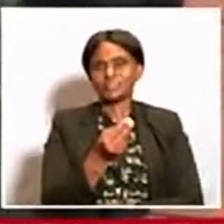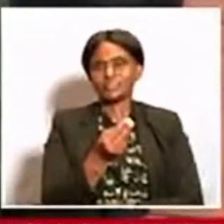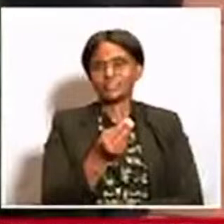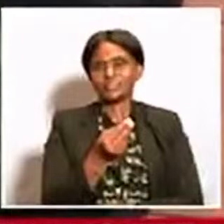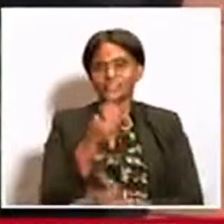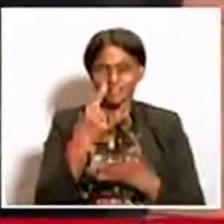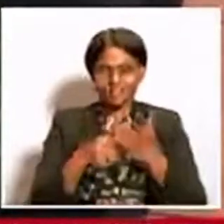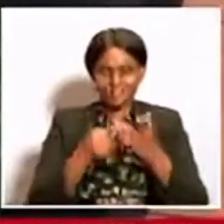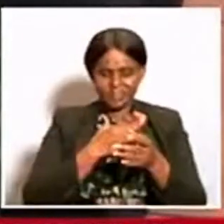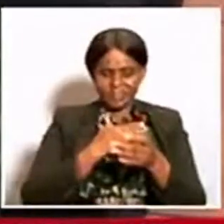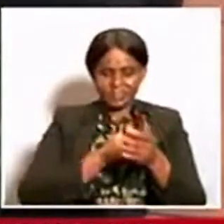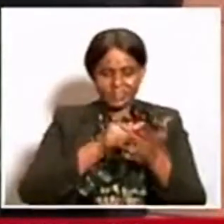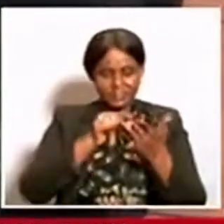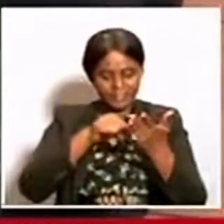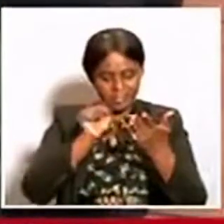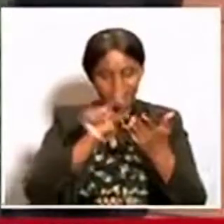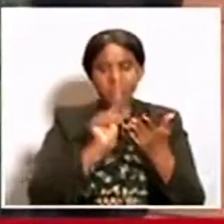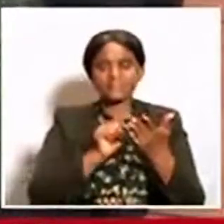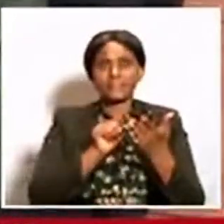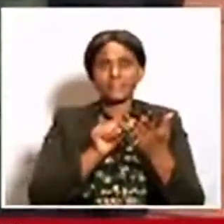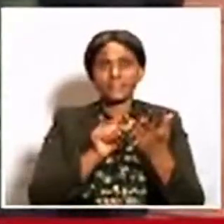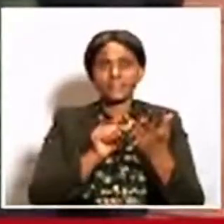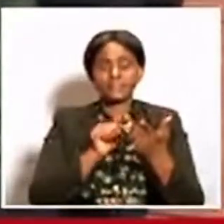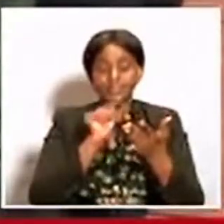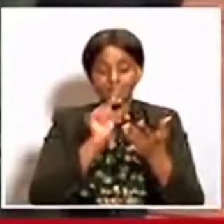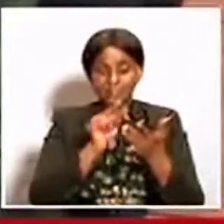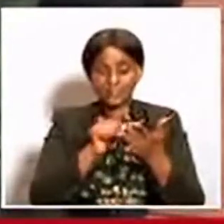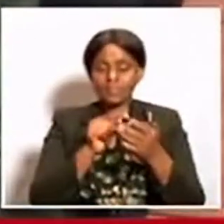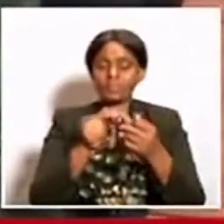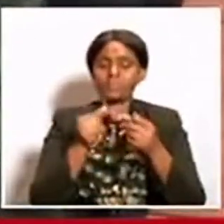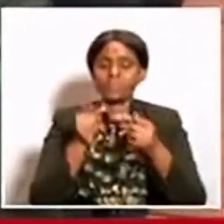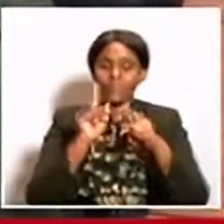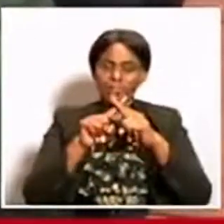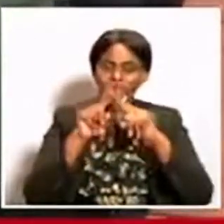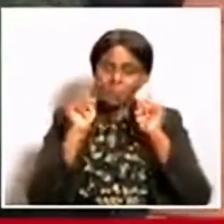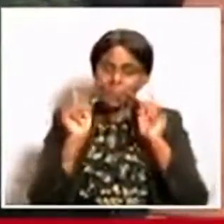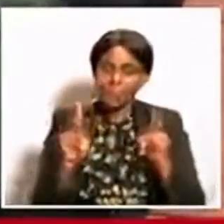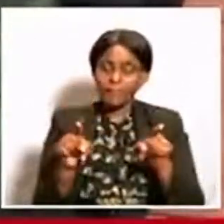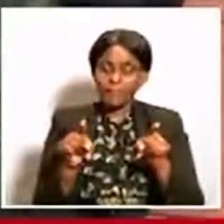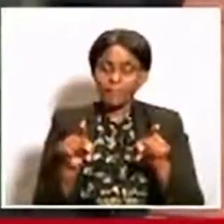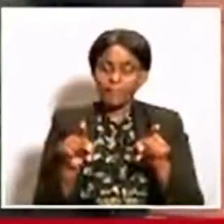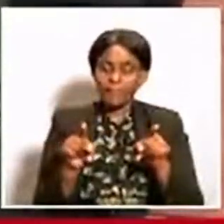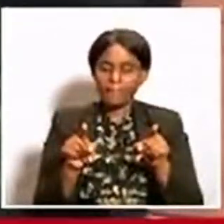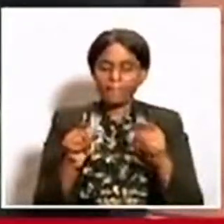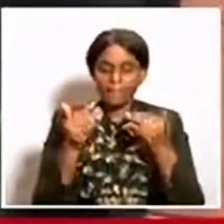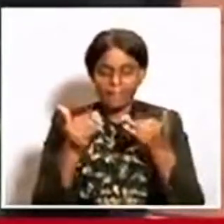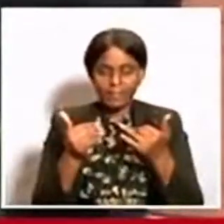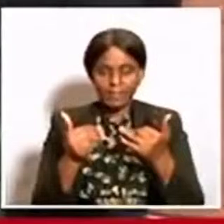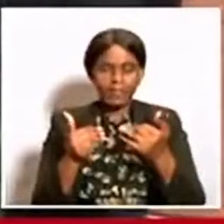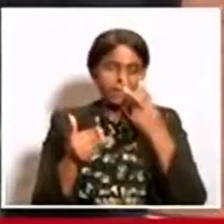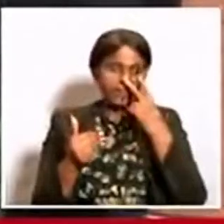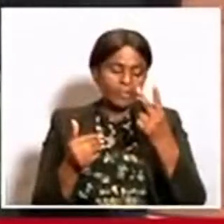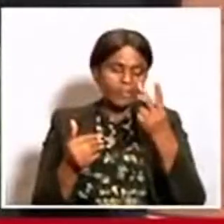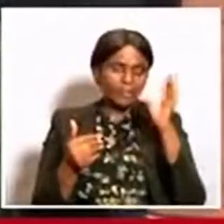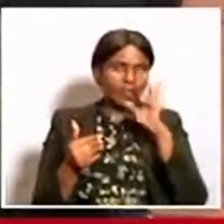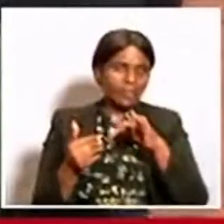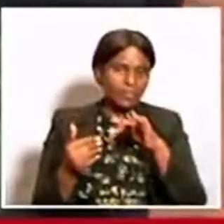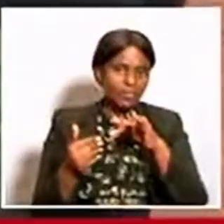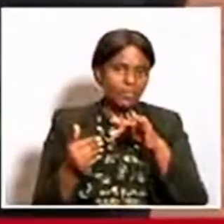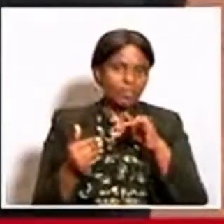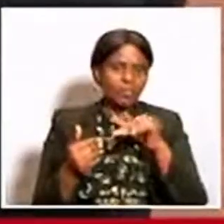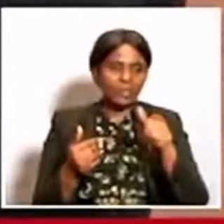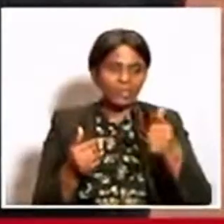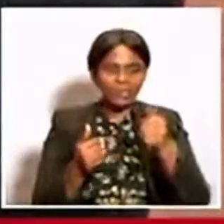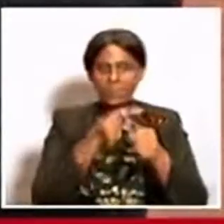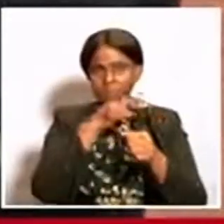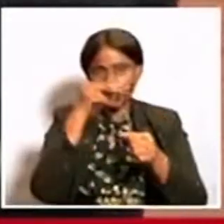That's what I marked in the night. It is strange. They have now seen they're taking money